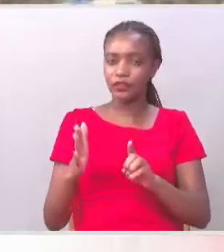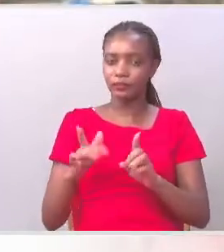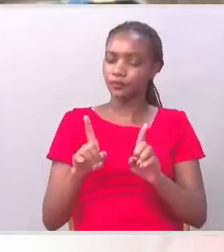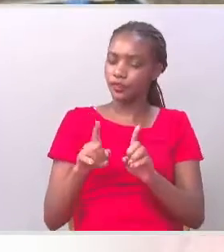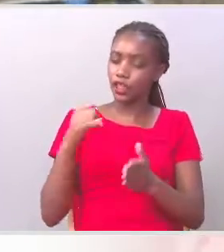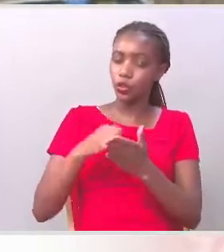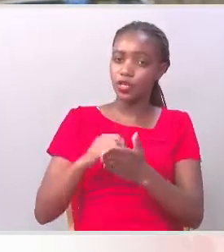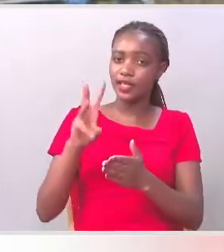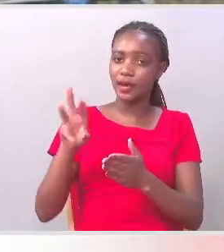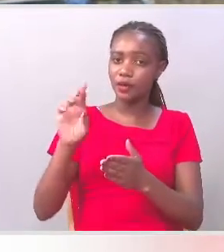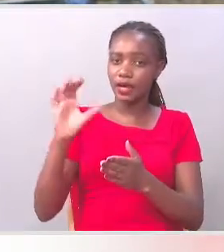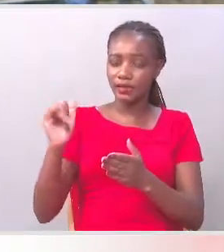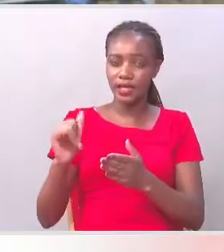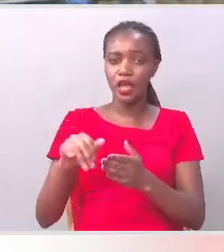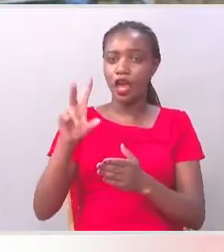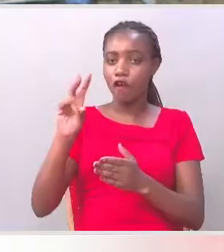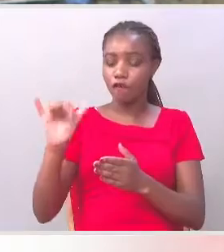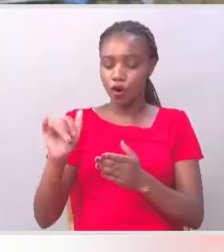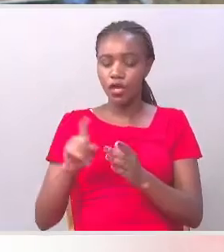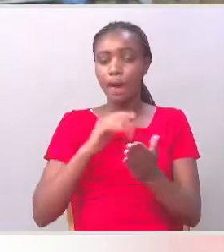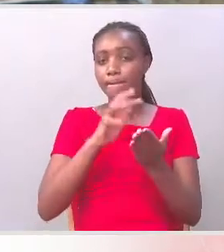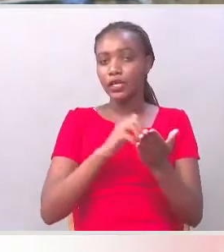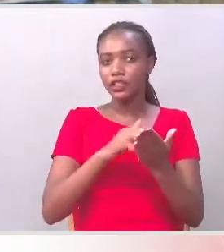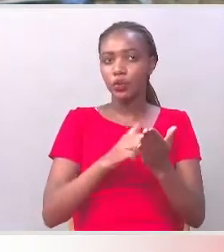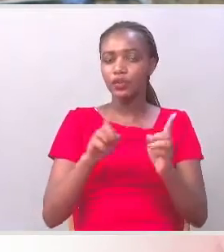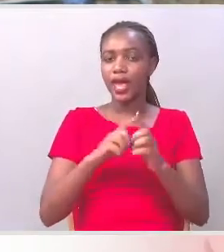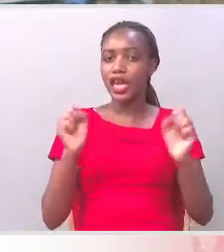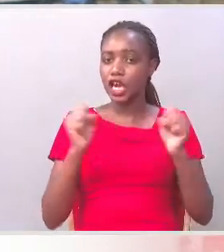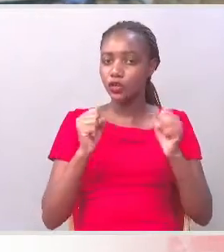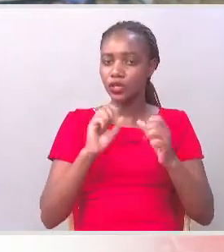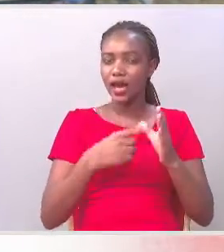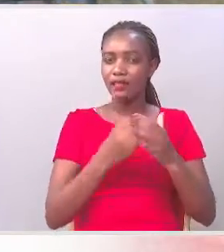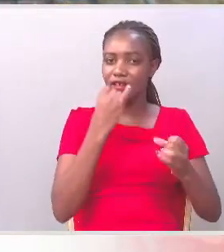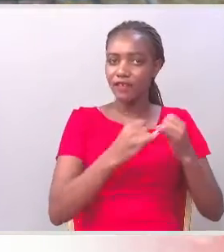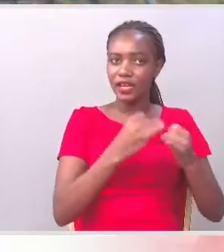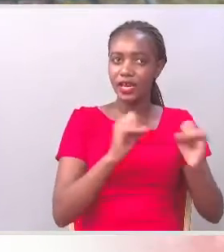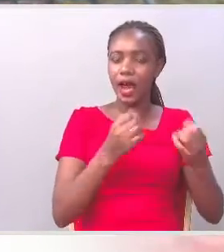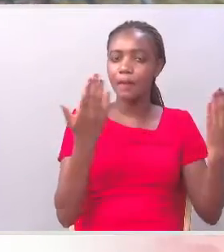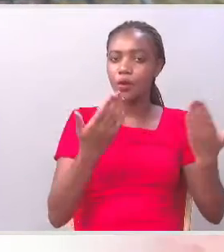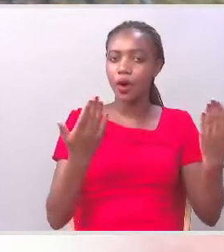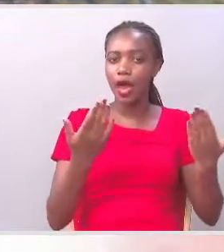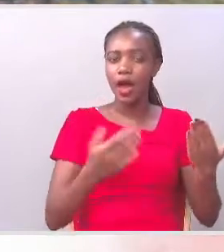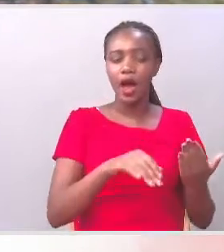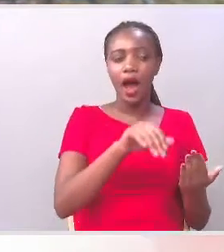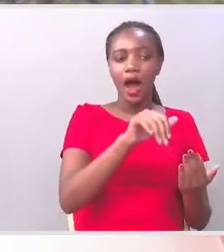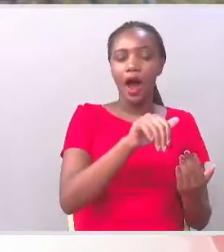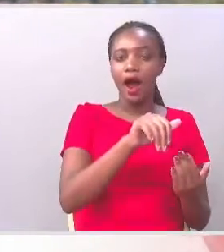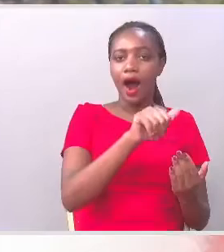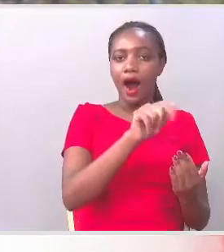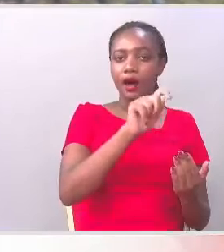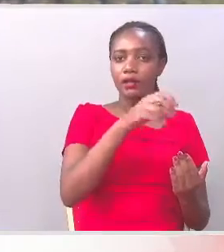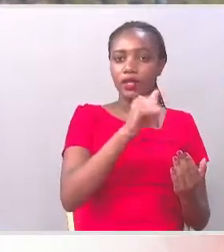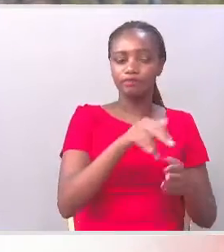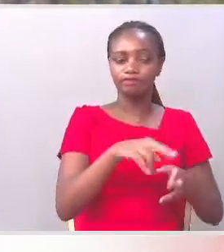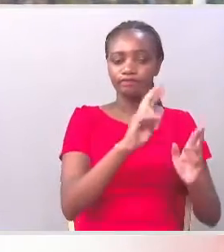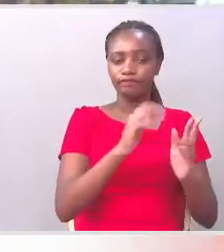Rally Voi Machakos Ramisi, as well as Nanyuki, and will wrap up in Stony Adi with the KCB Guru Nanak Rally on